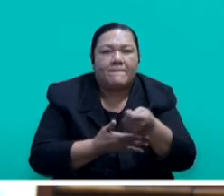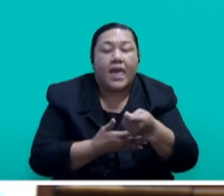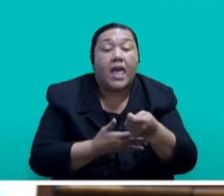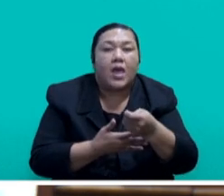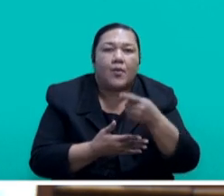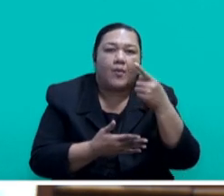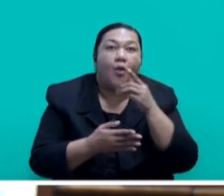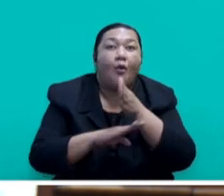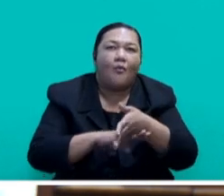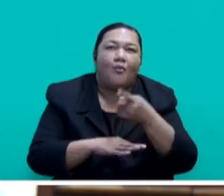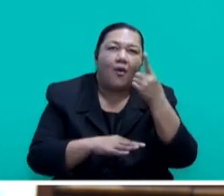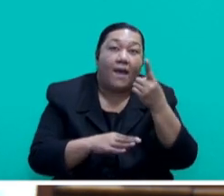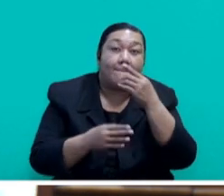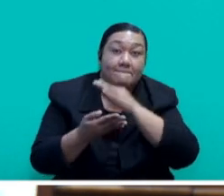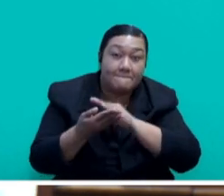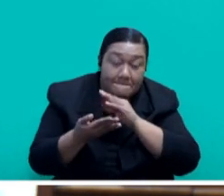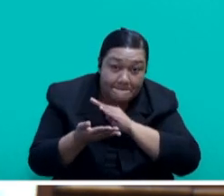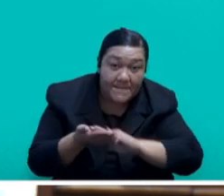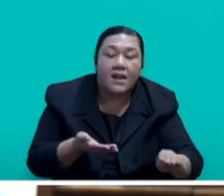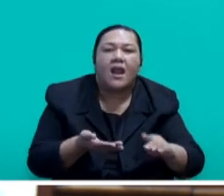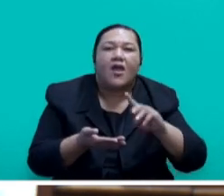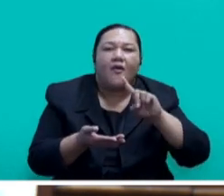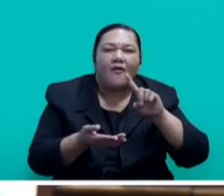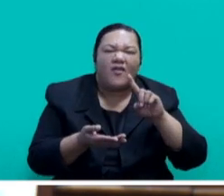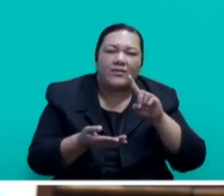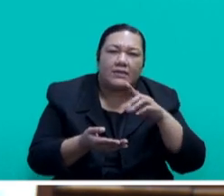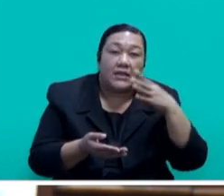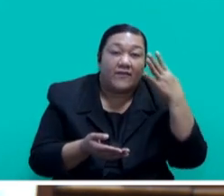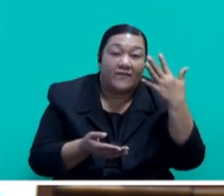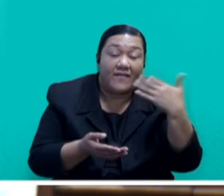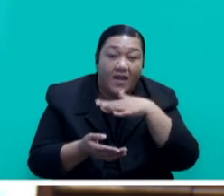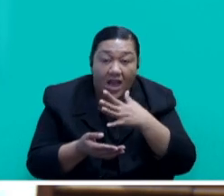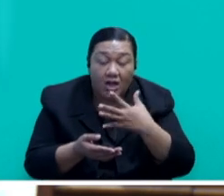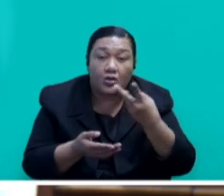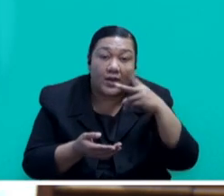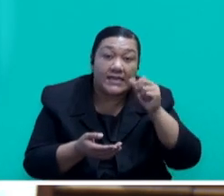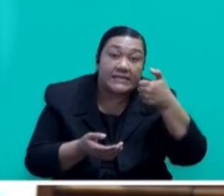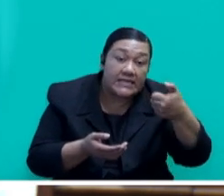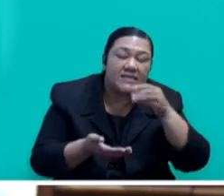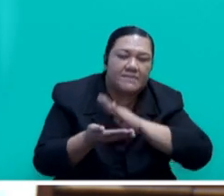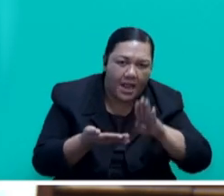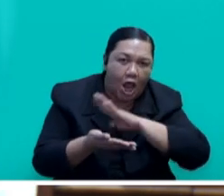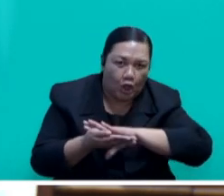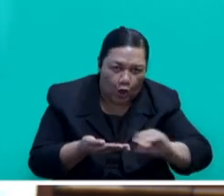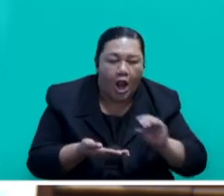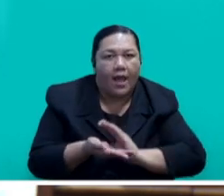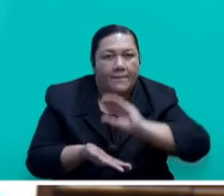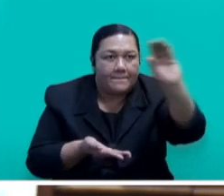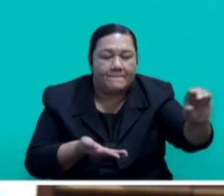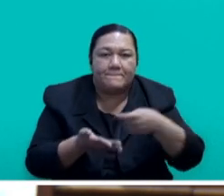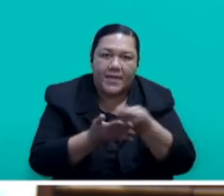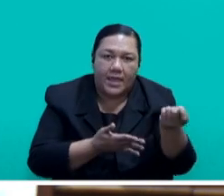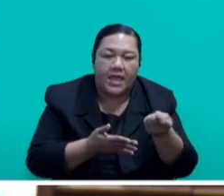annually. That comprises $536 million in interest alone and $516